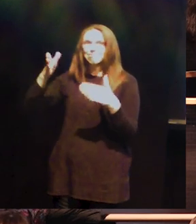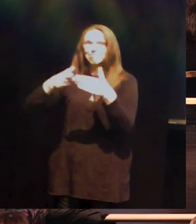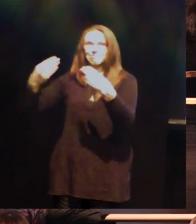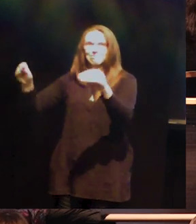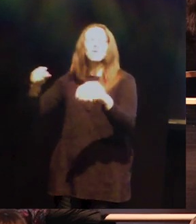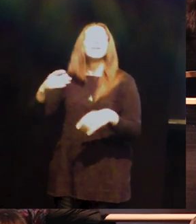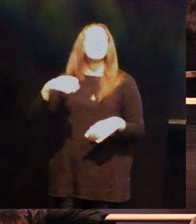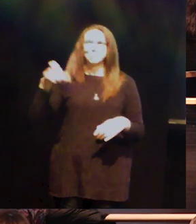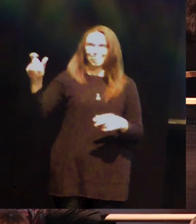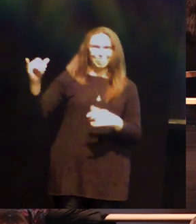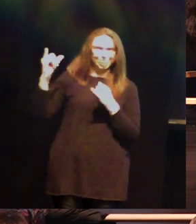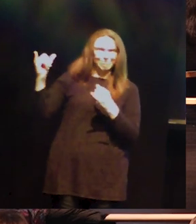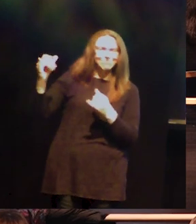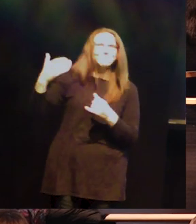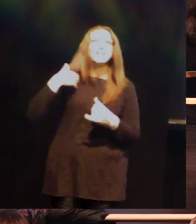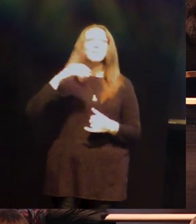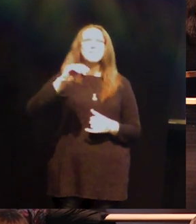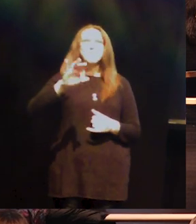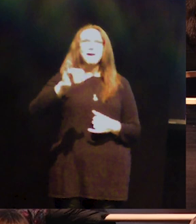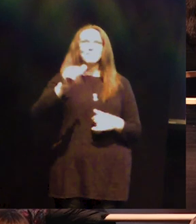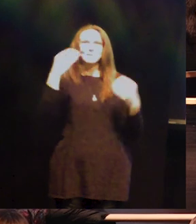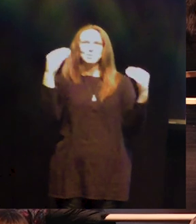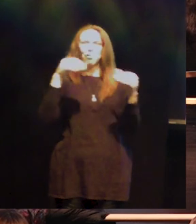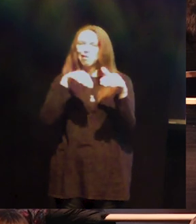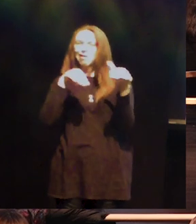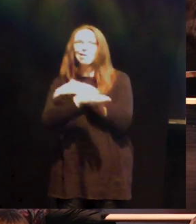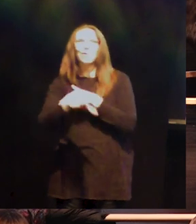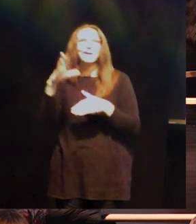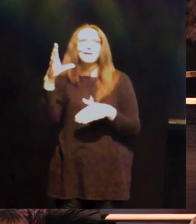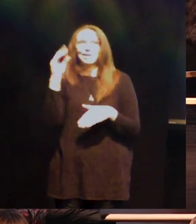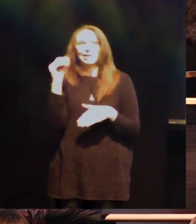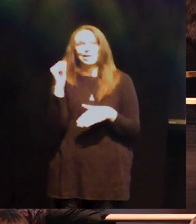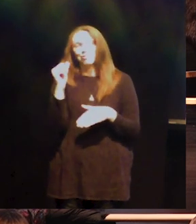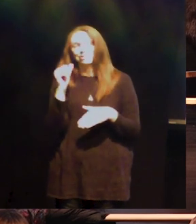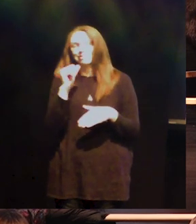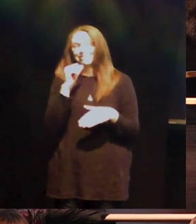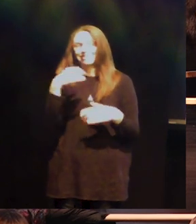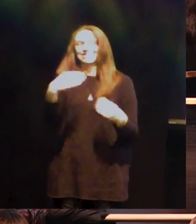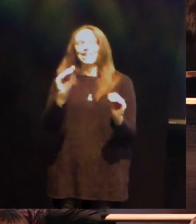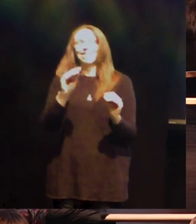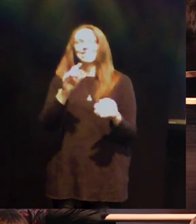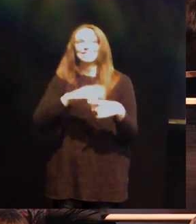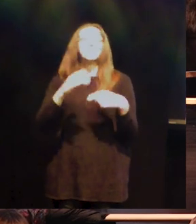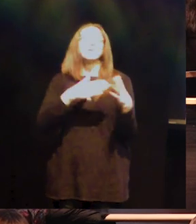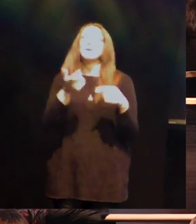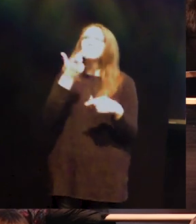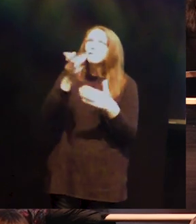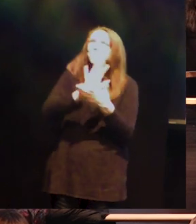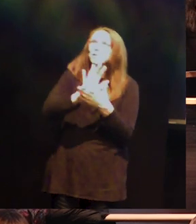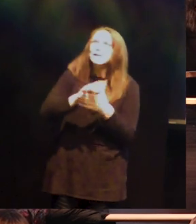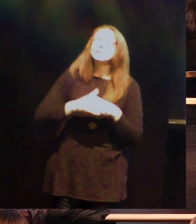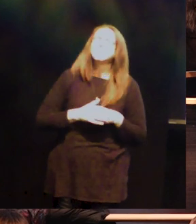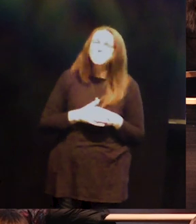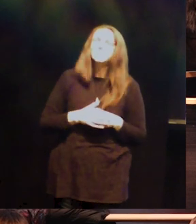little, it was like a mafia joint where you go in and the guy wouldn't sell you cigarettes. But when I saw this film, all I kept on thinking is